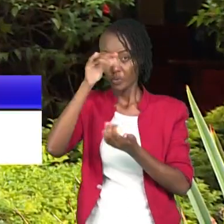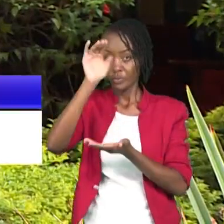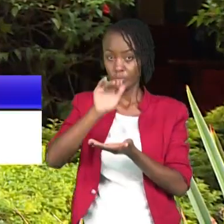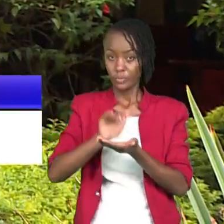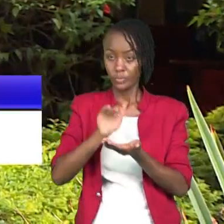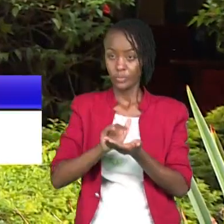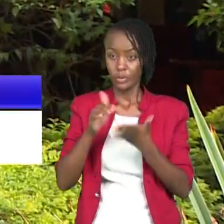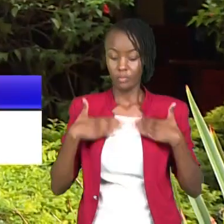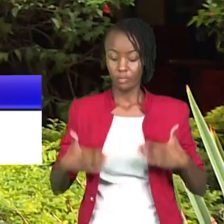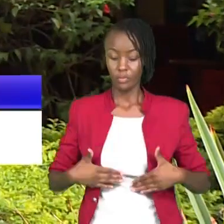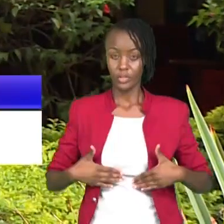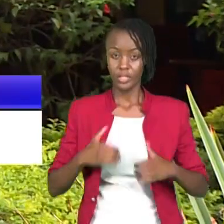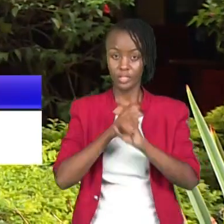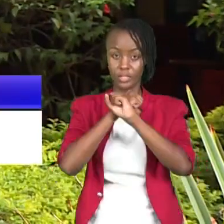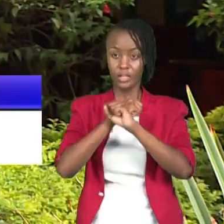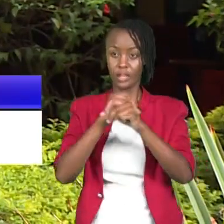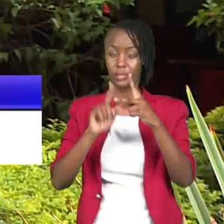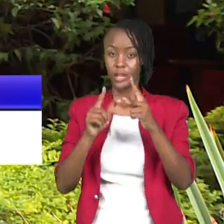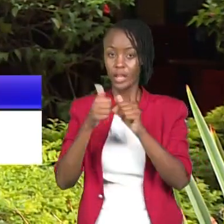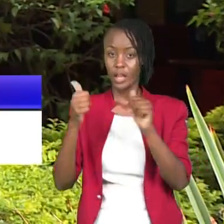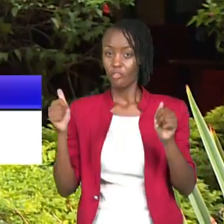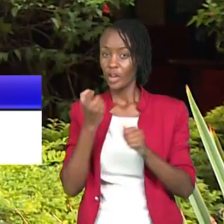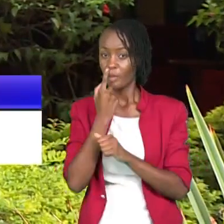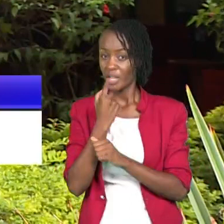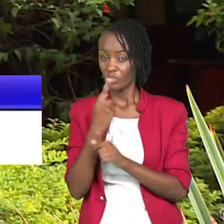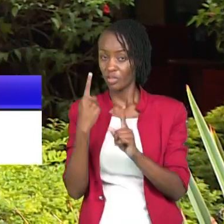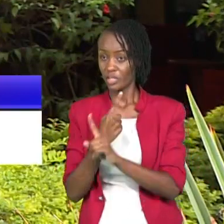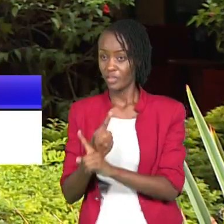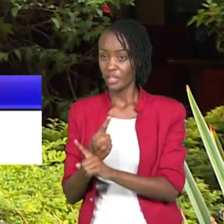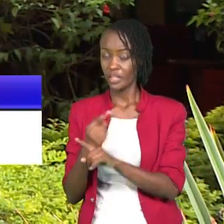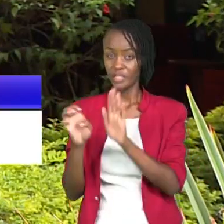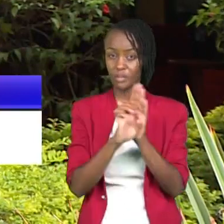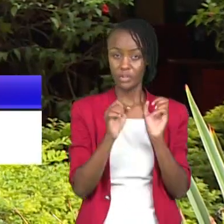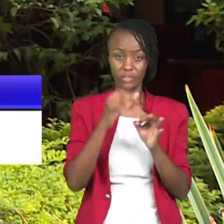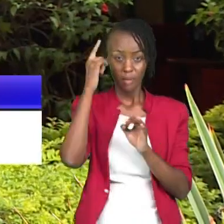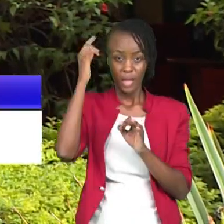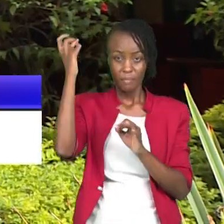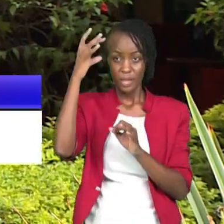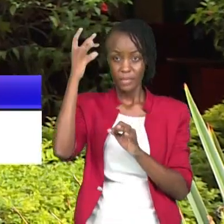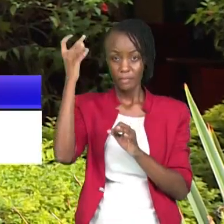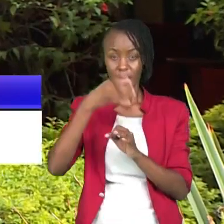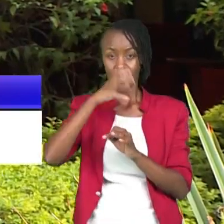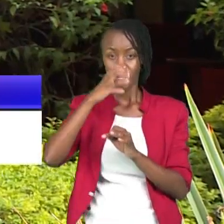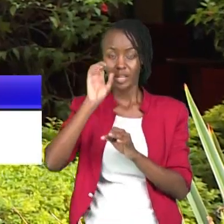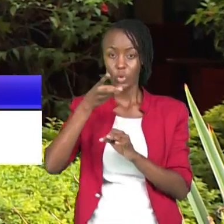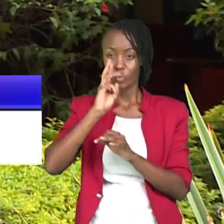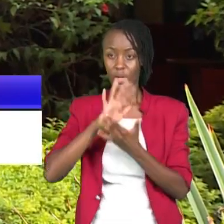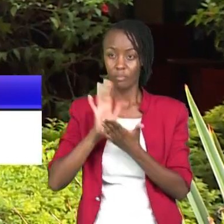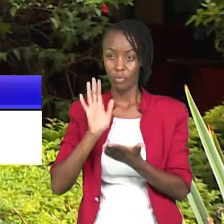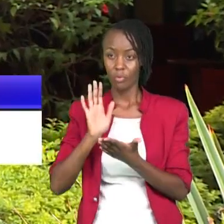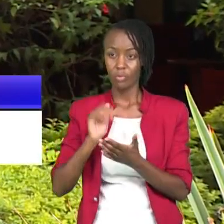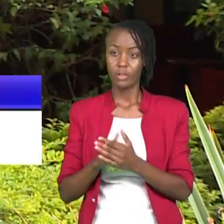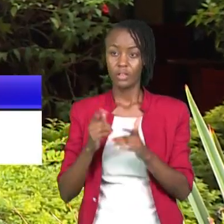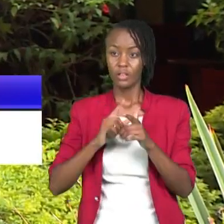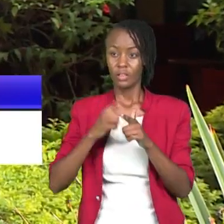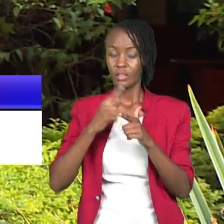immunity. Avoid over-the-counter medication. If you get a mild headache, you can as well drink water and you get back